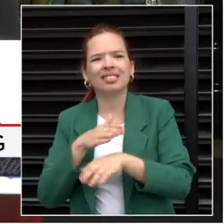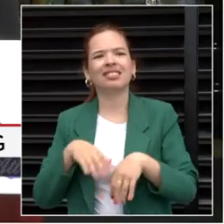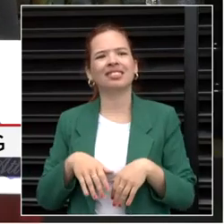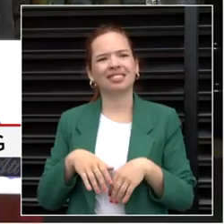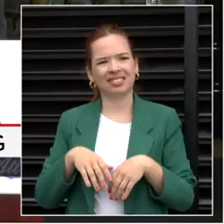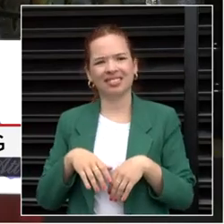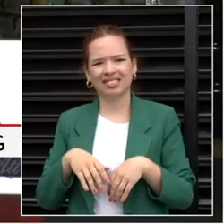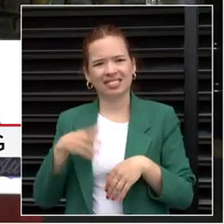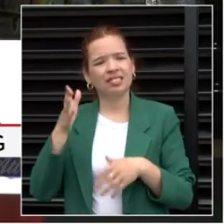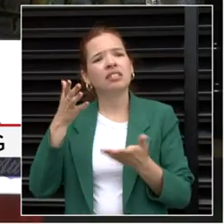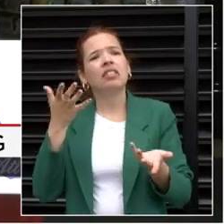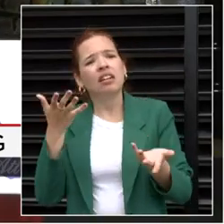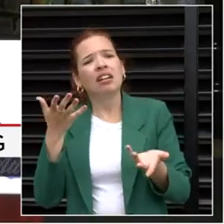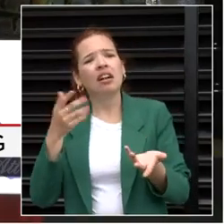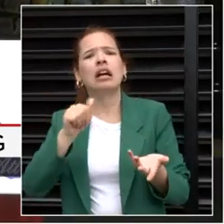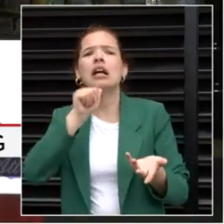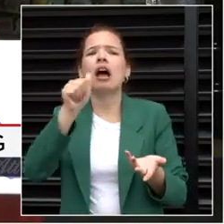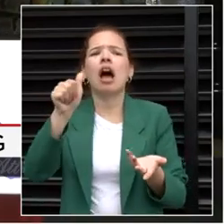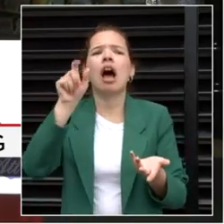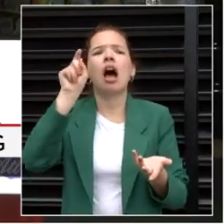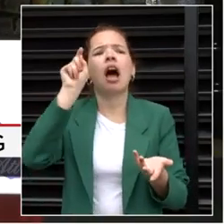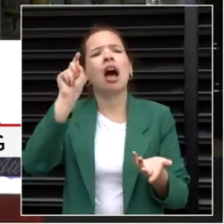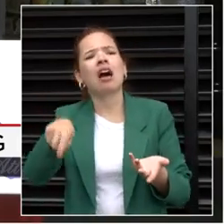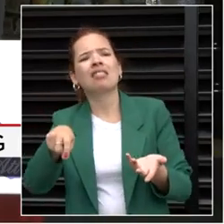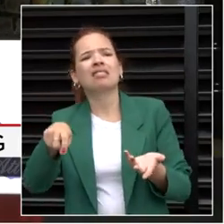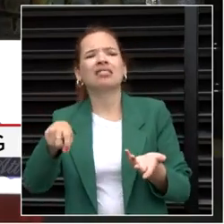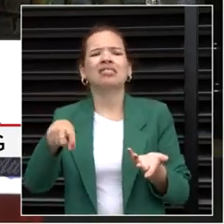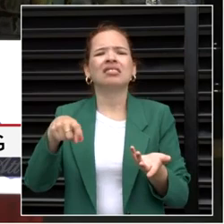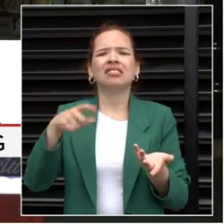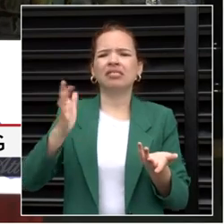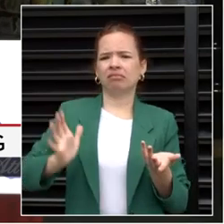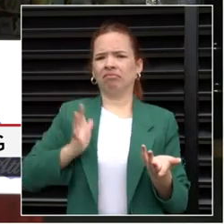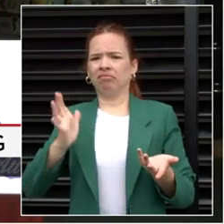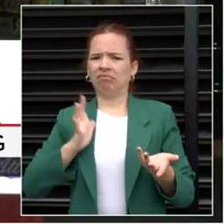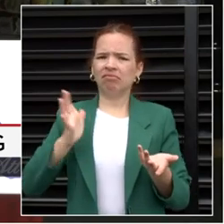company ownership. That was the thrust of what we were doing.